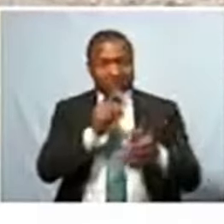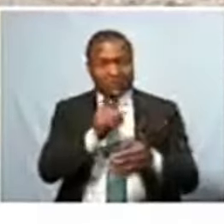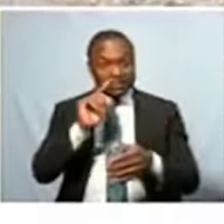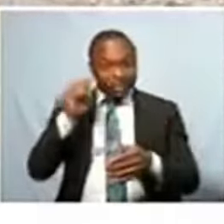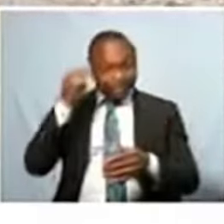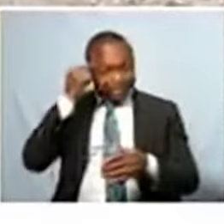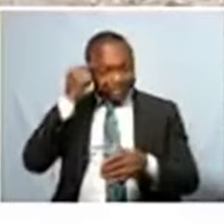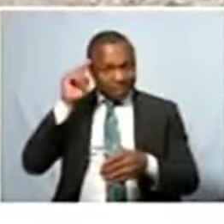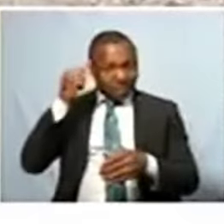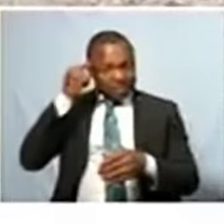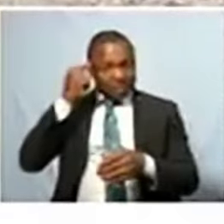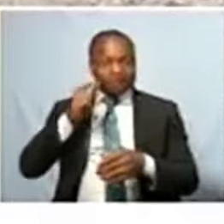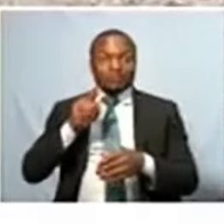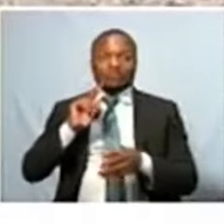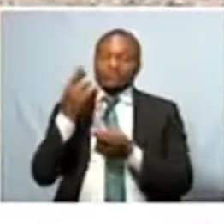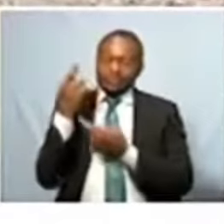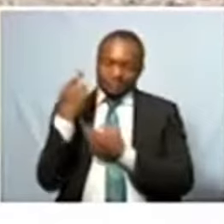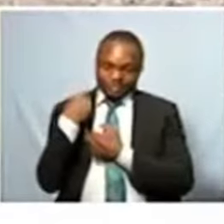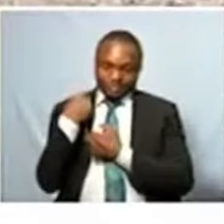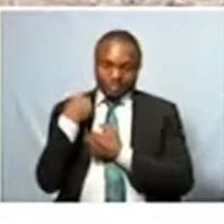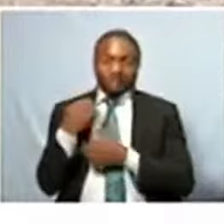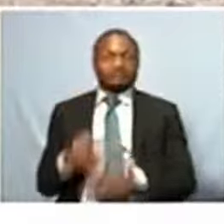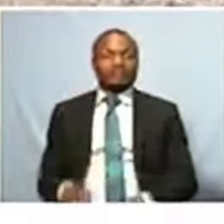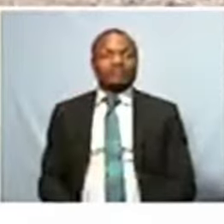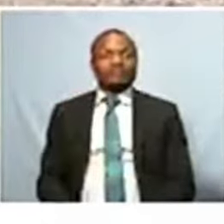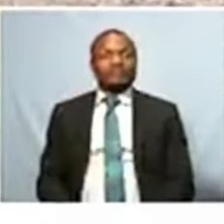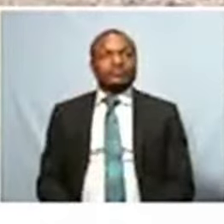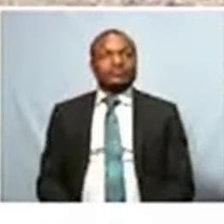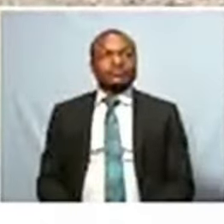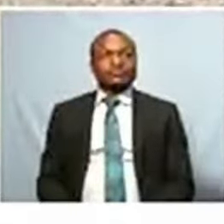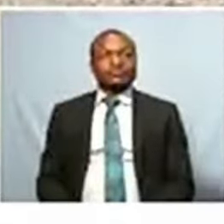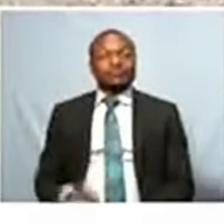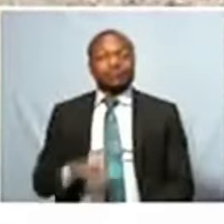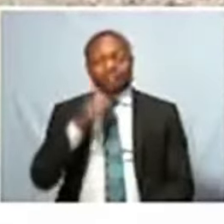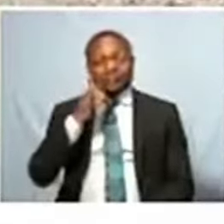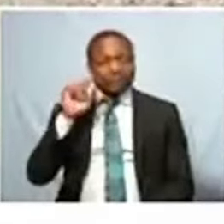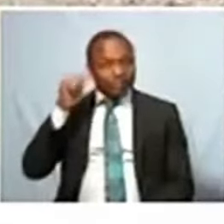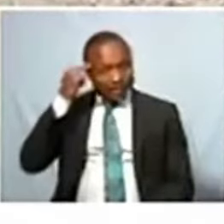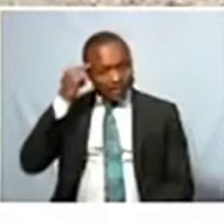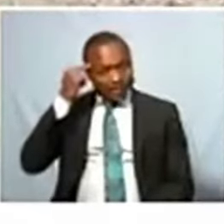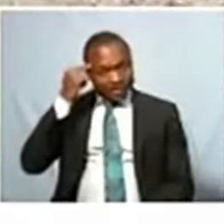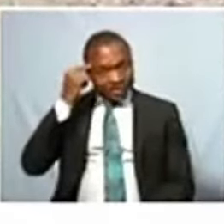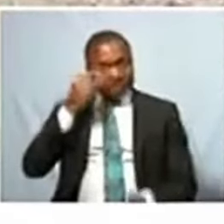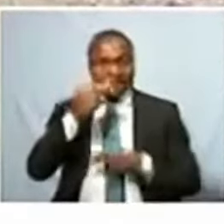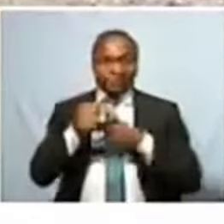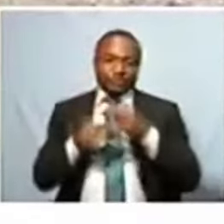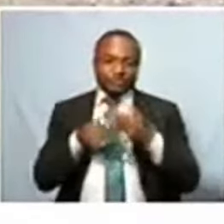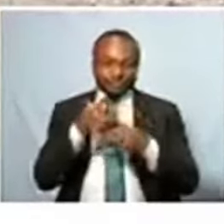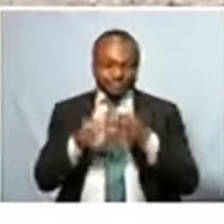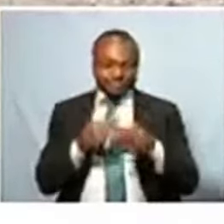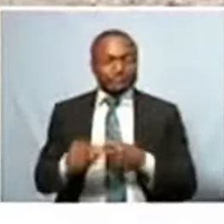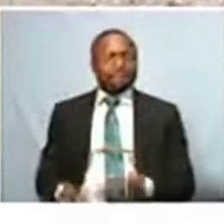the government is also responsible. You find that when I say government, Madam Speaker, I mean